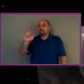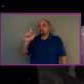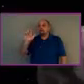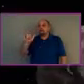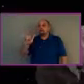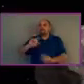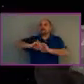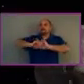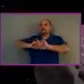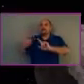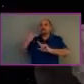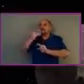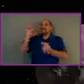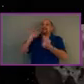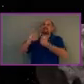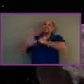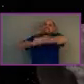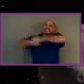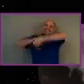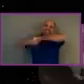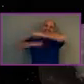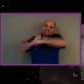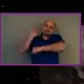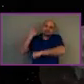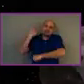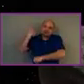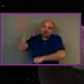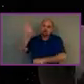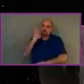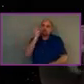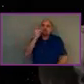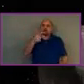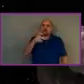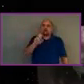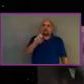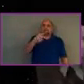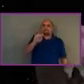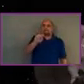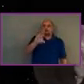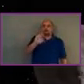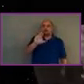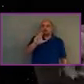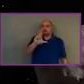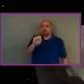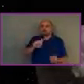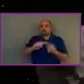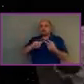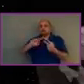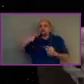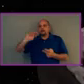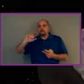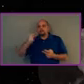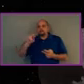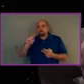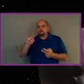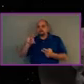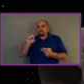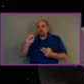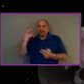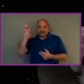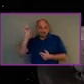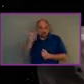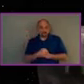not until years later that we fly past Patroclus and Menecius later in the L5 swarm.